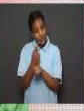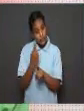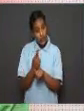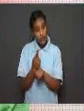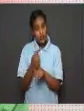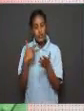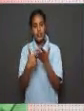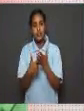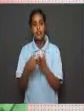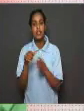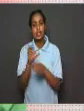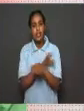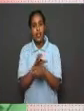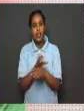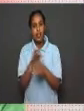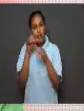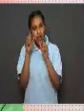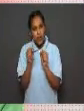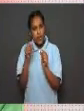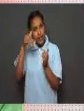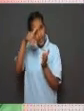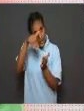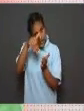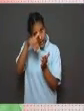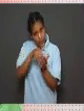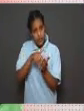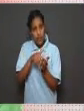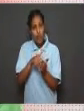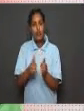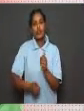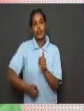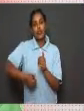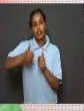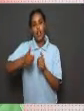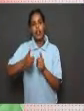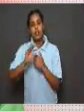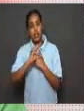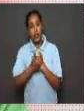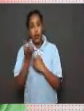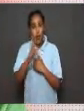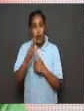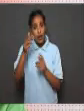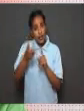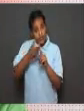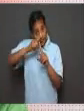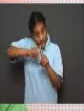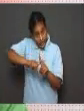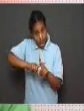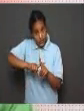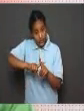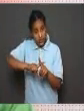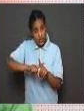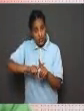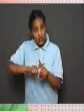place in these cells can be returned to their original state or reversed